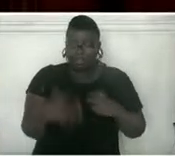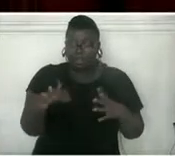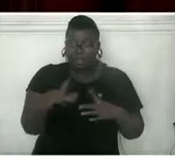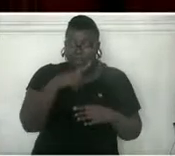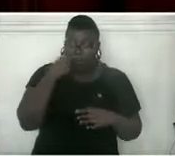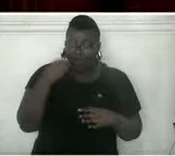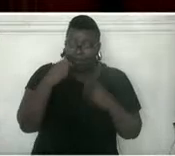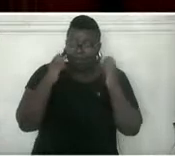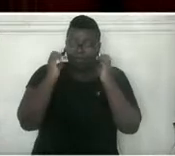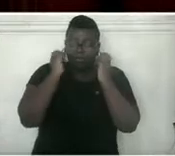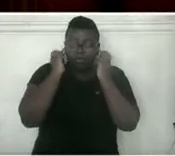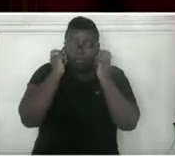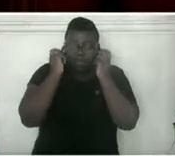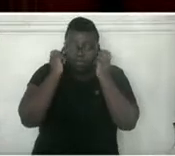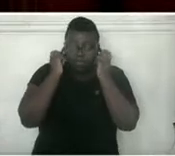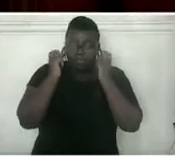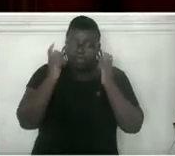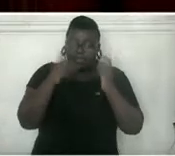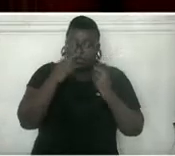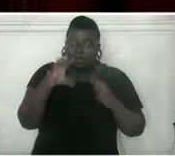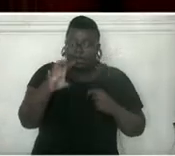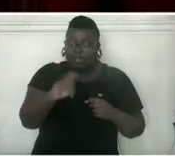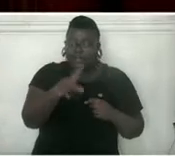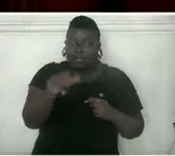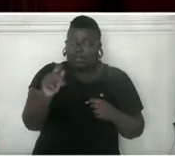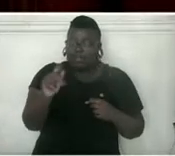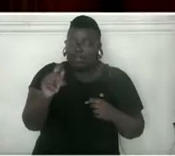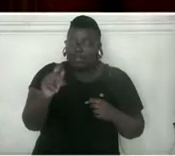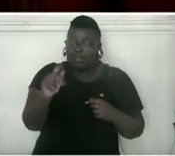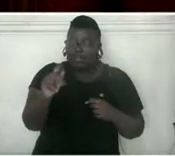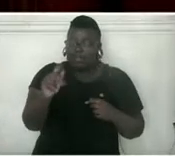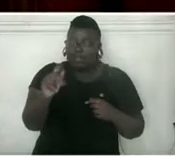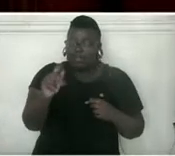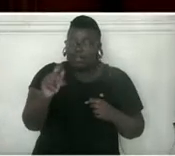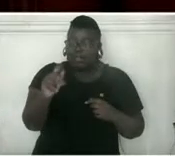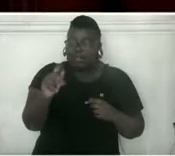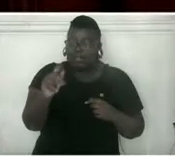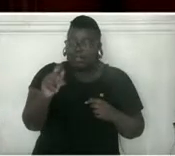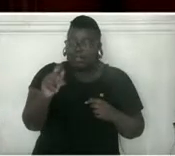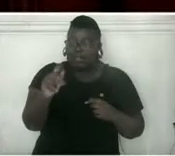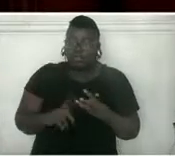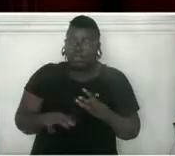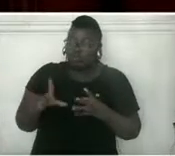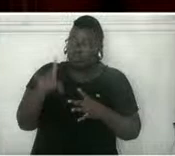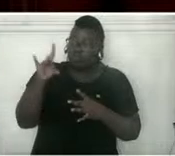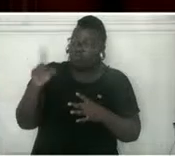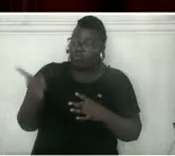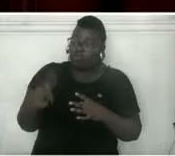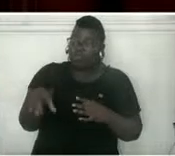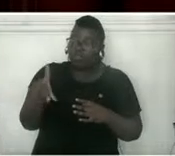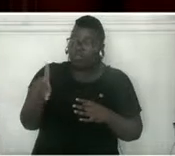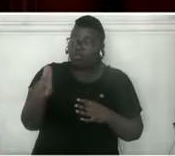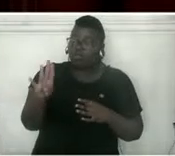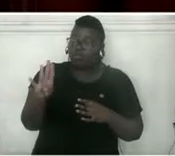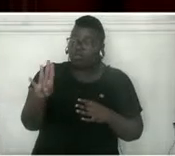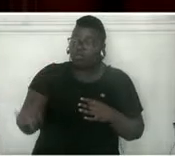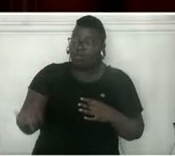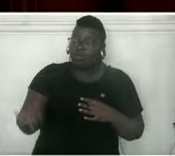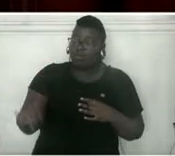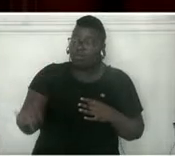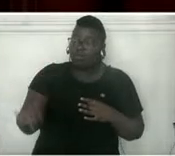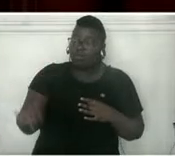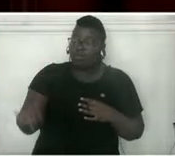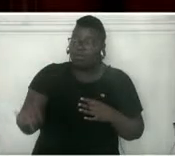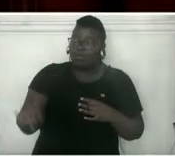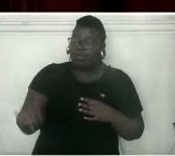Ezakeni to host it. Thirdly, we have nominated Dube Trade Port to be its operator,